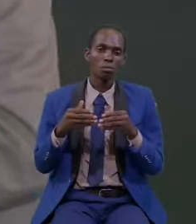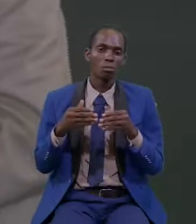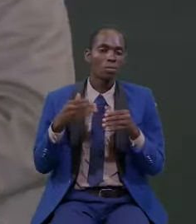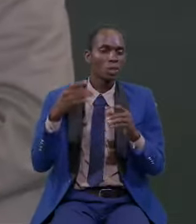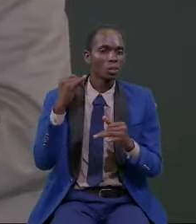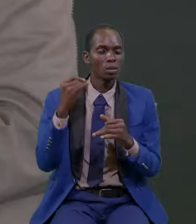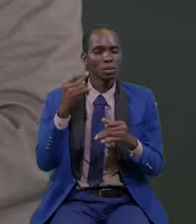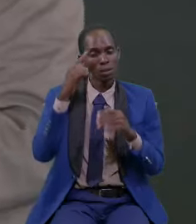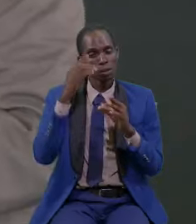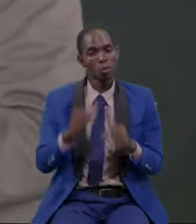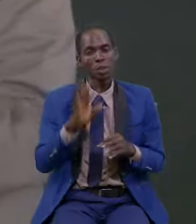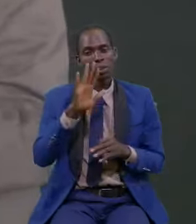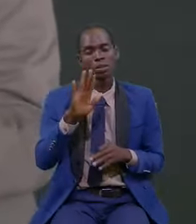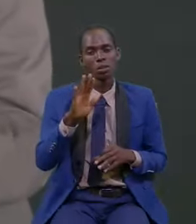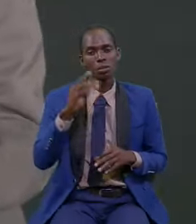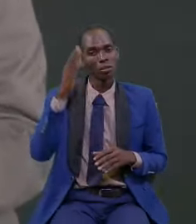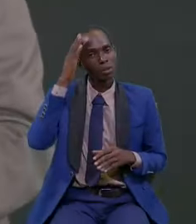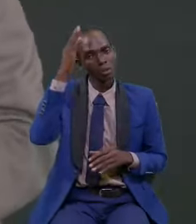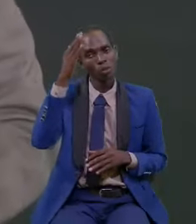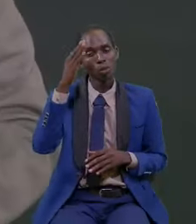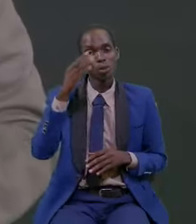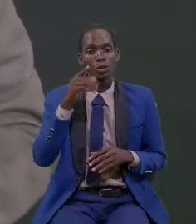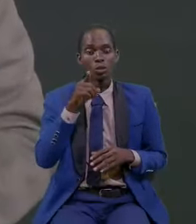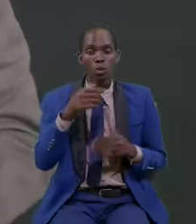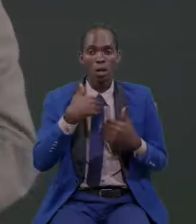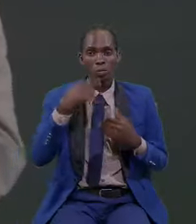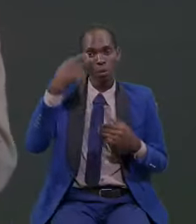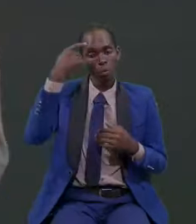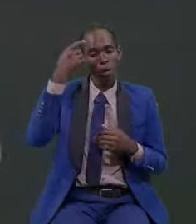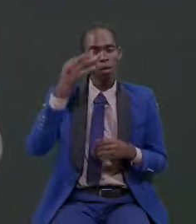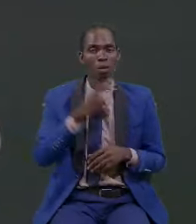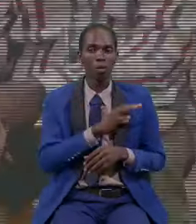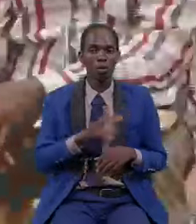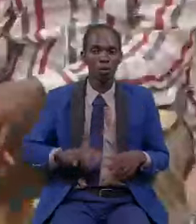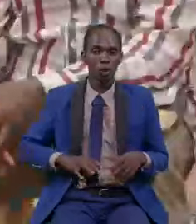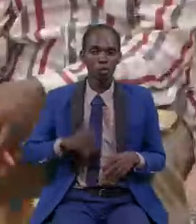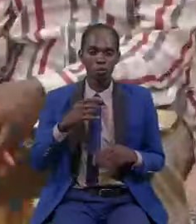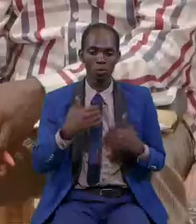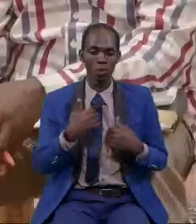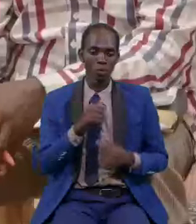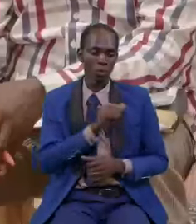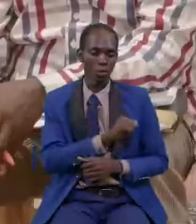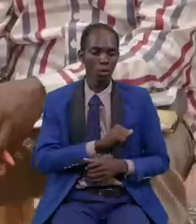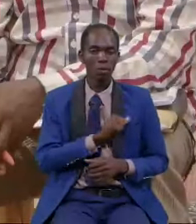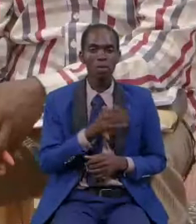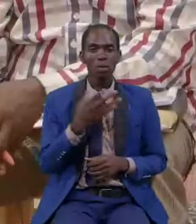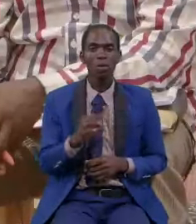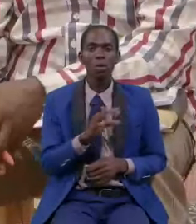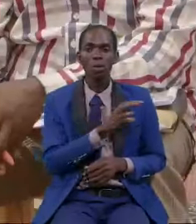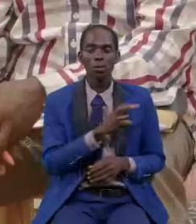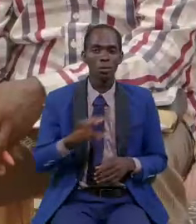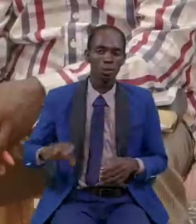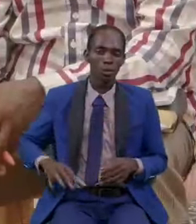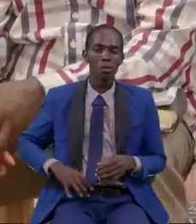of Christ, the attitude of Christ, the aptitude of